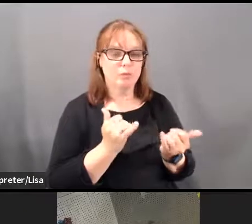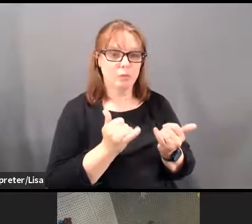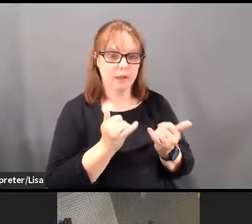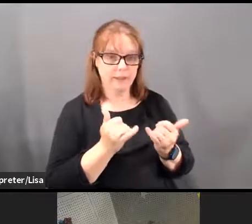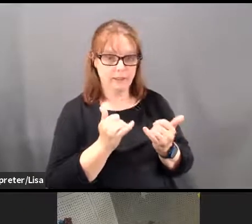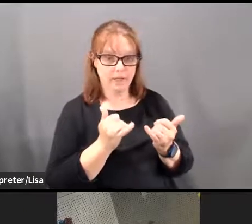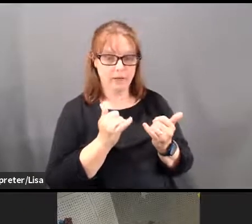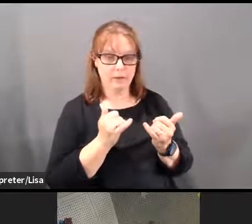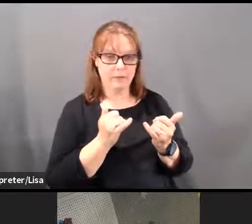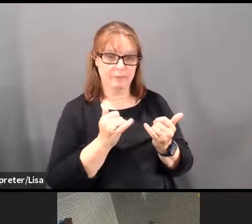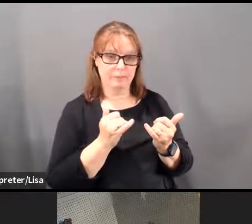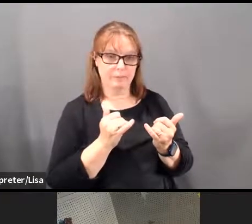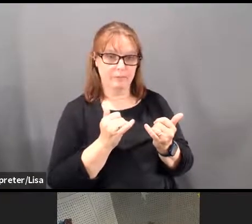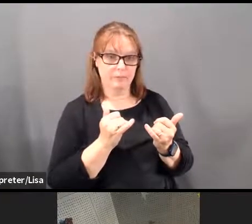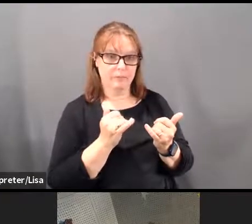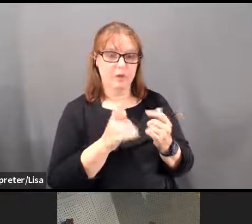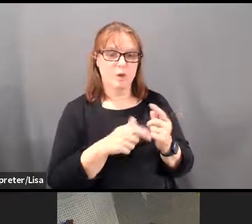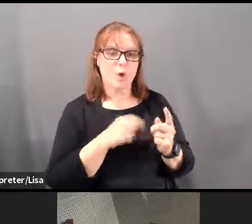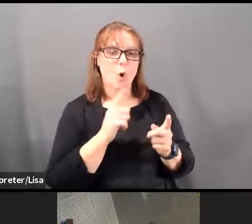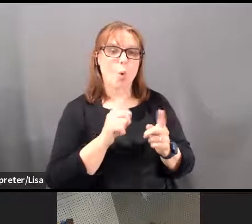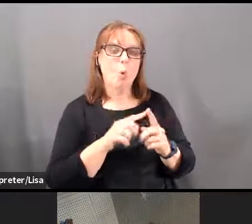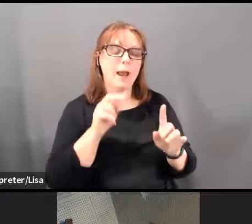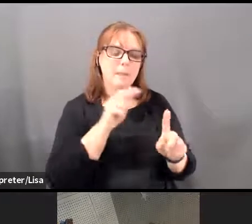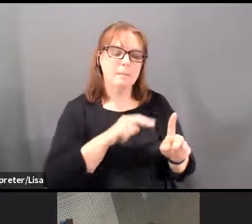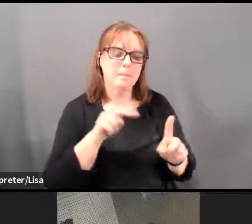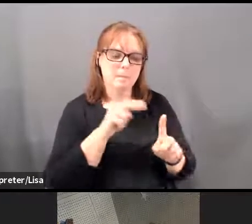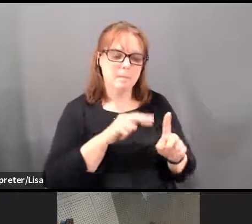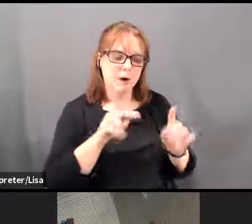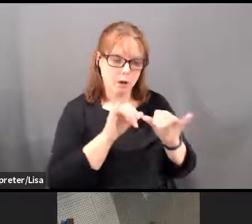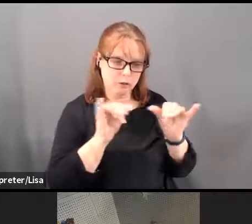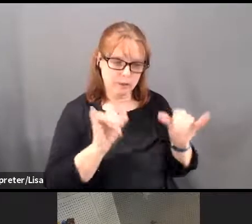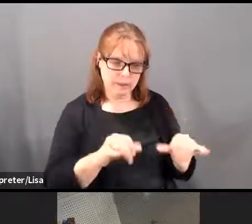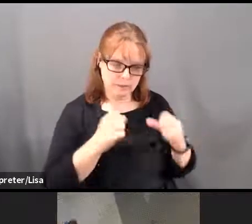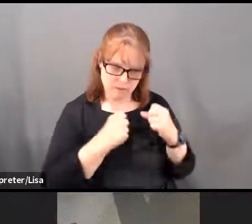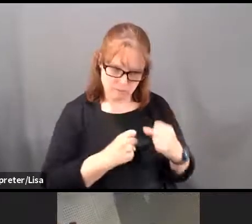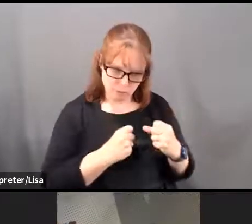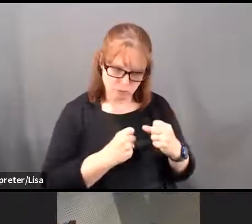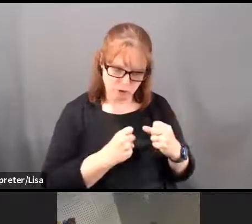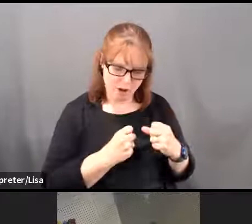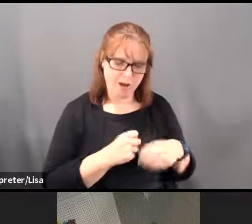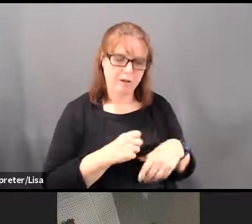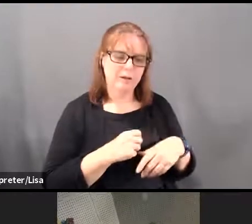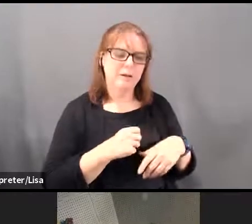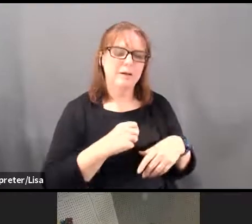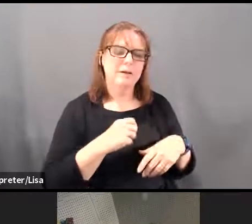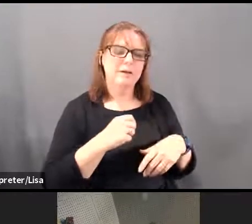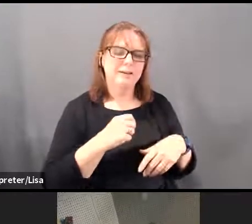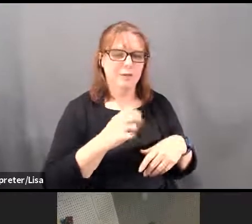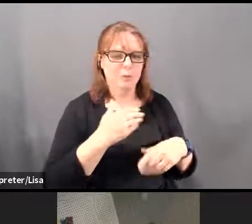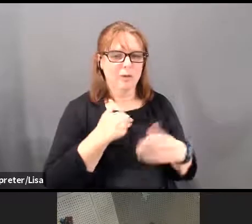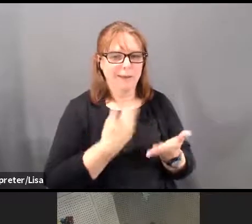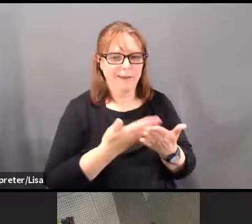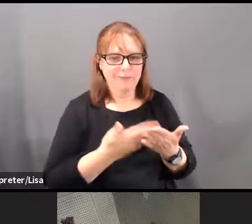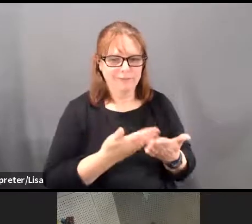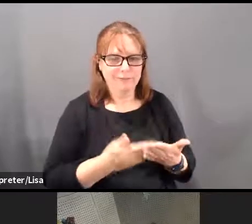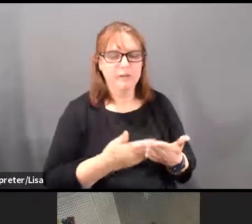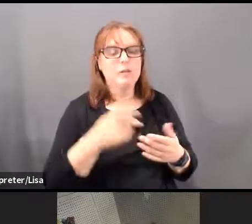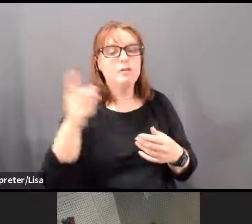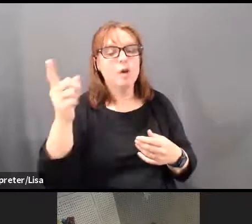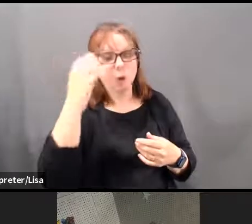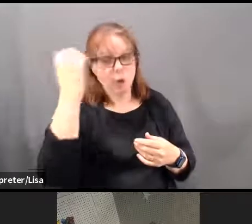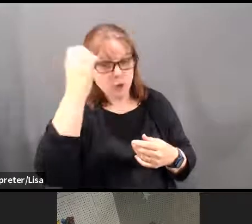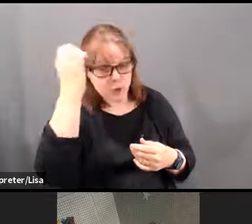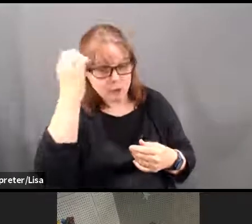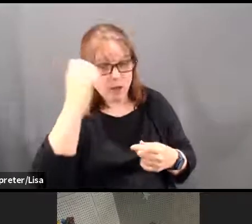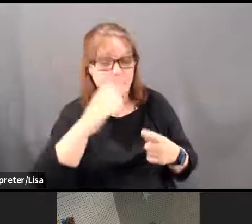really robust monitoring system for a vaccine. So one of the things that has been detected in Europe and to some degree in the United States is some